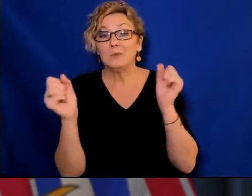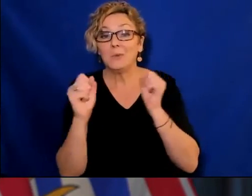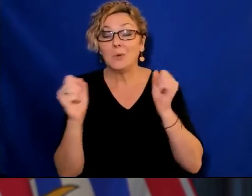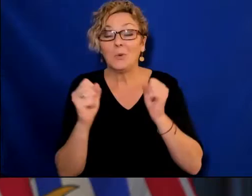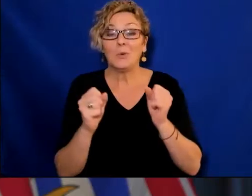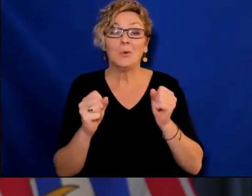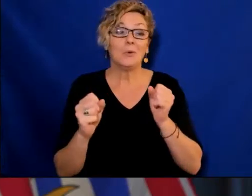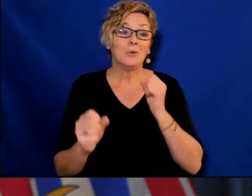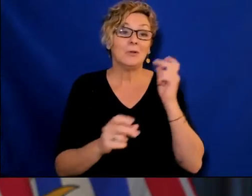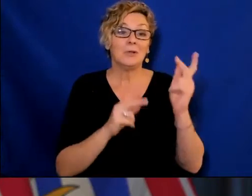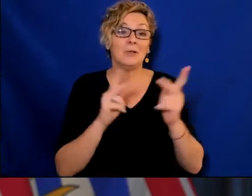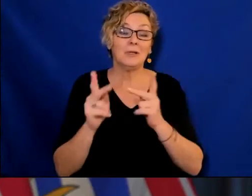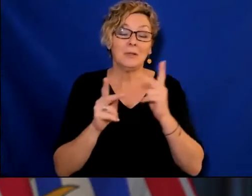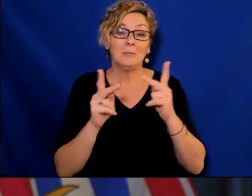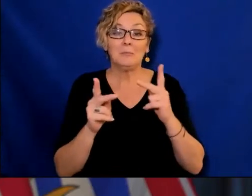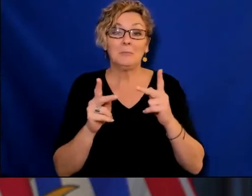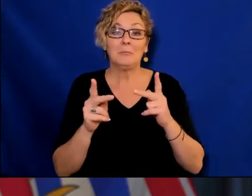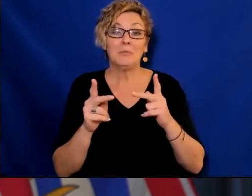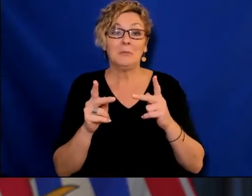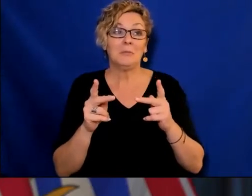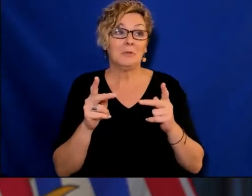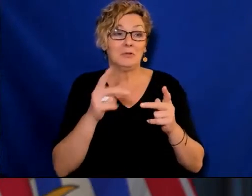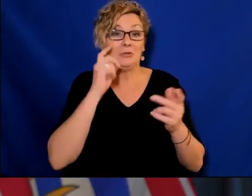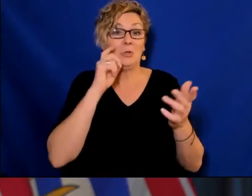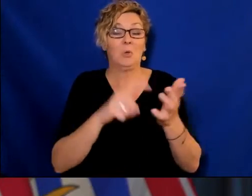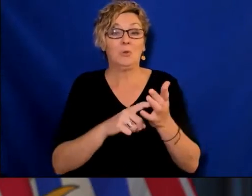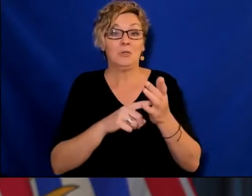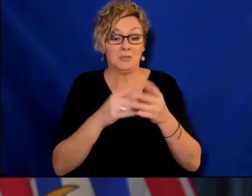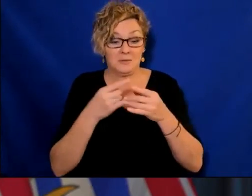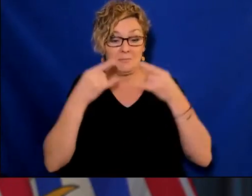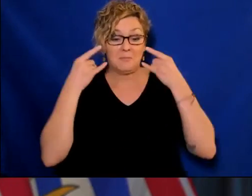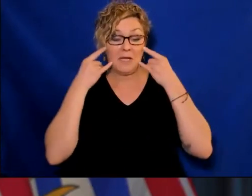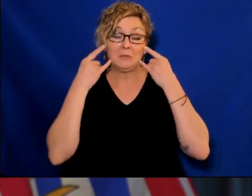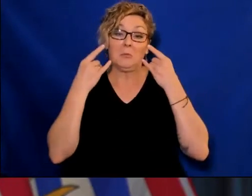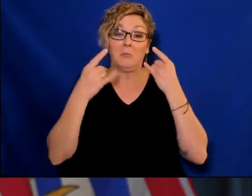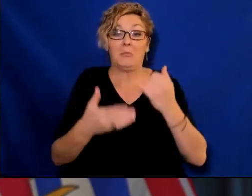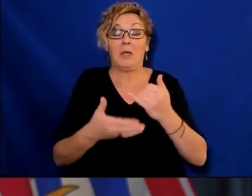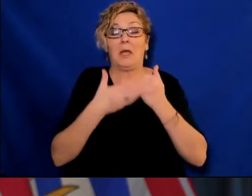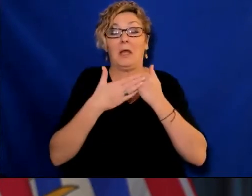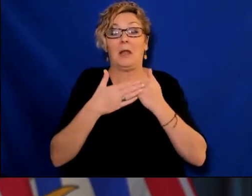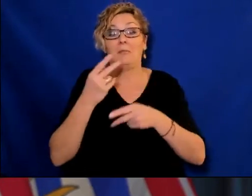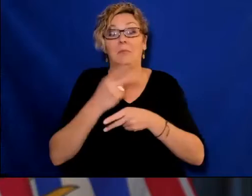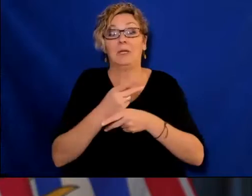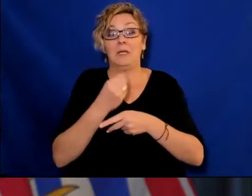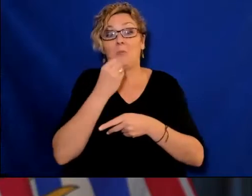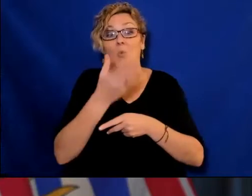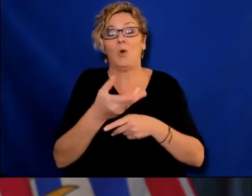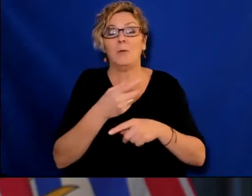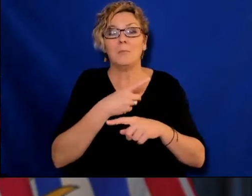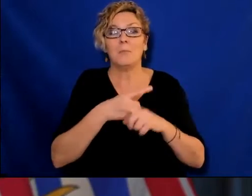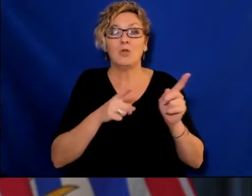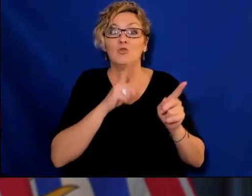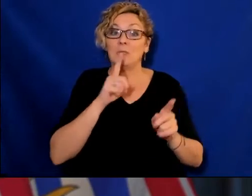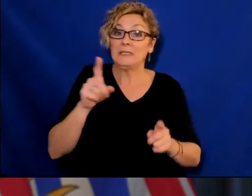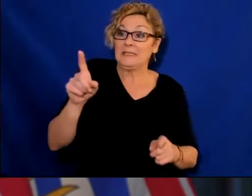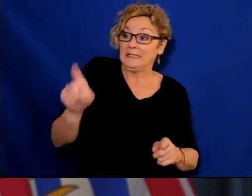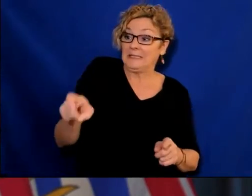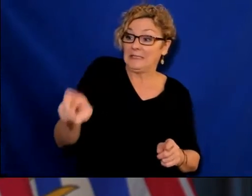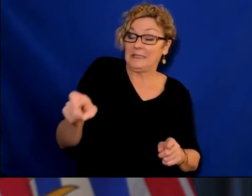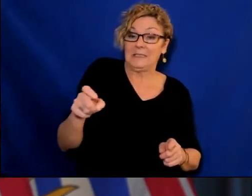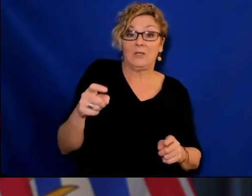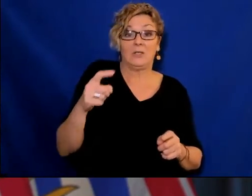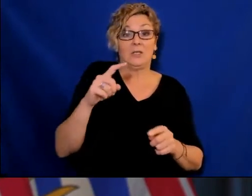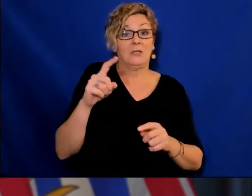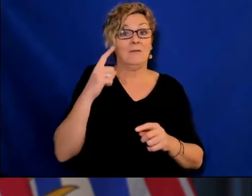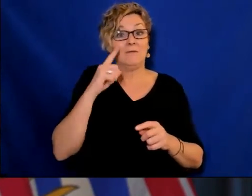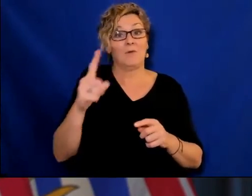on those situations where we know this virus is more likely to transmit, and that's indoor settings, particularly